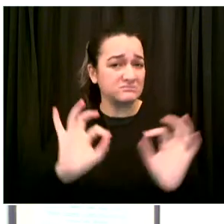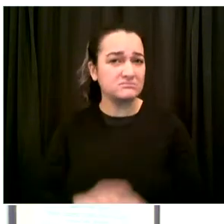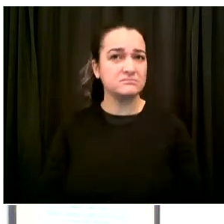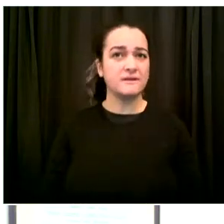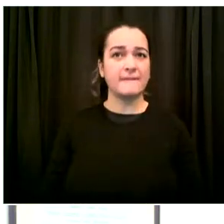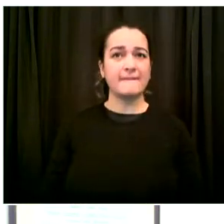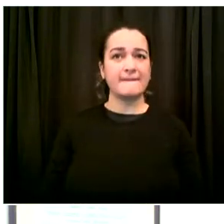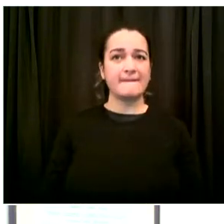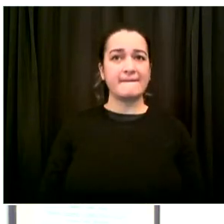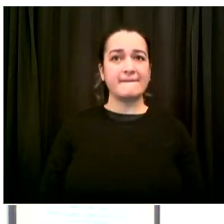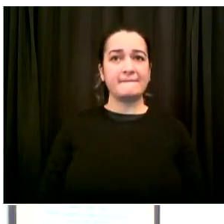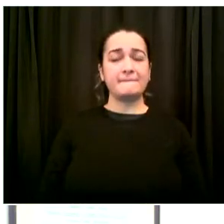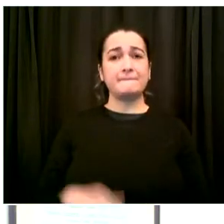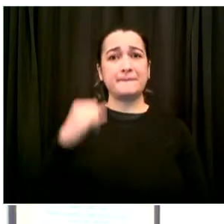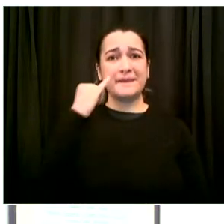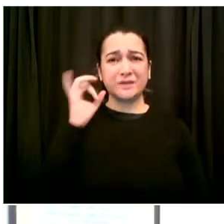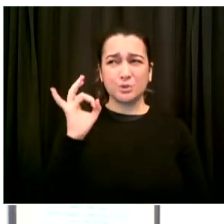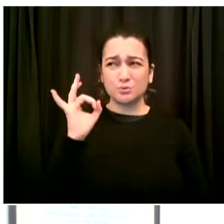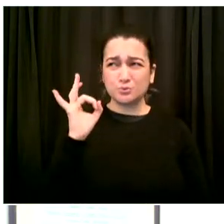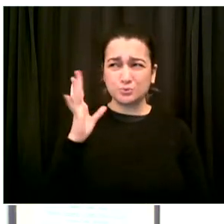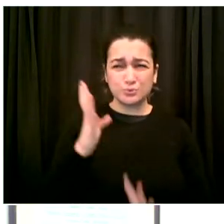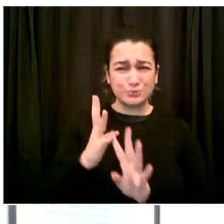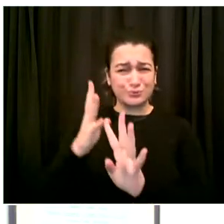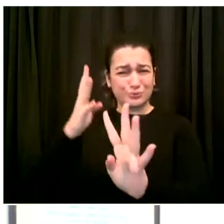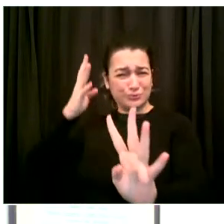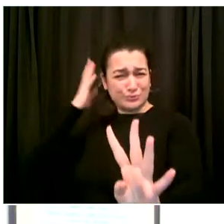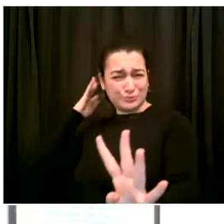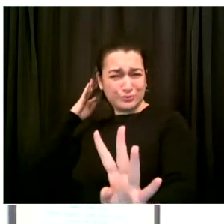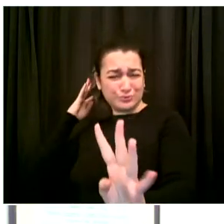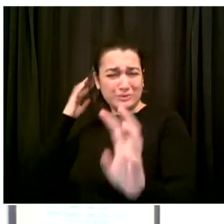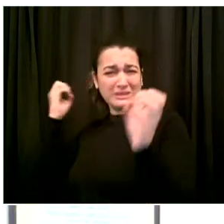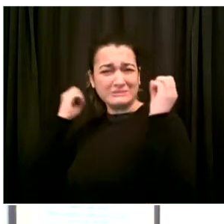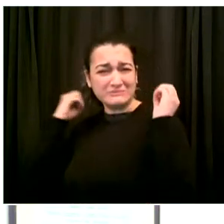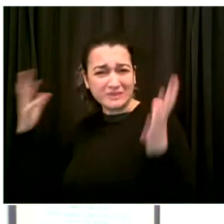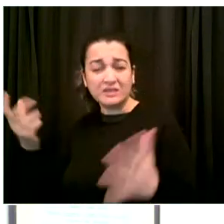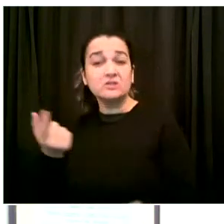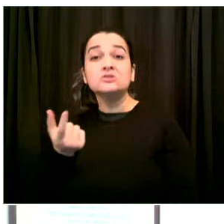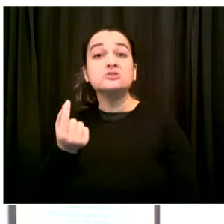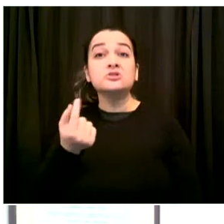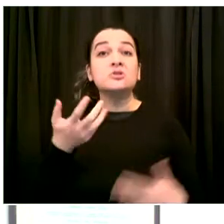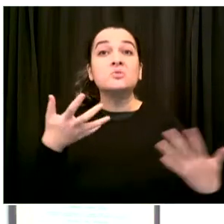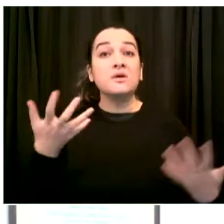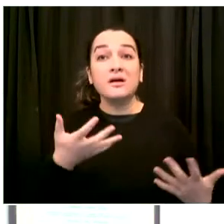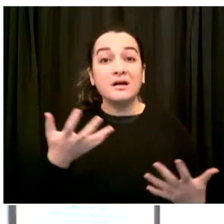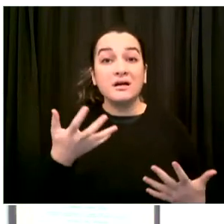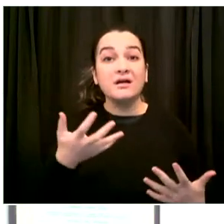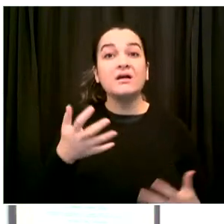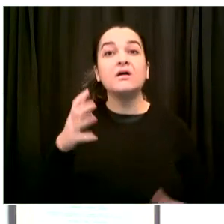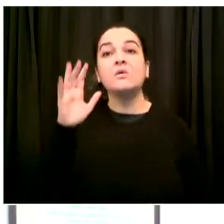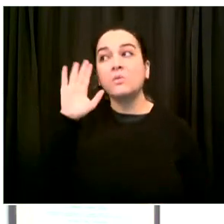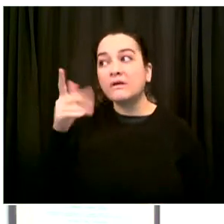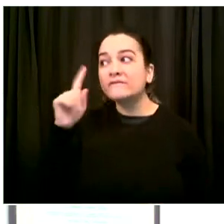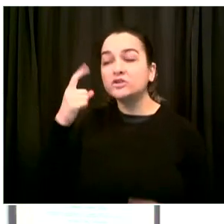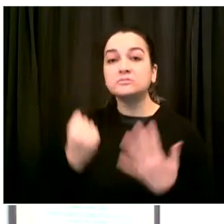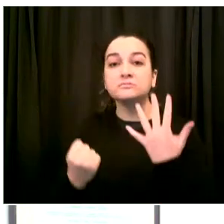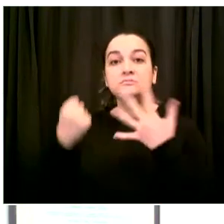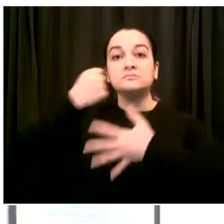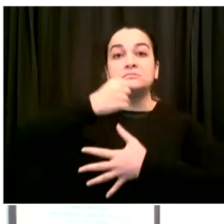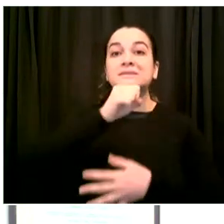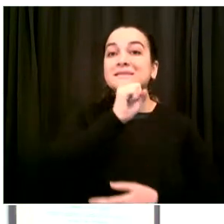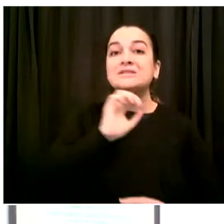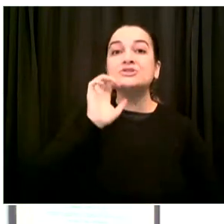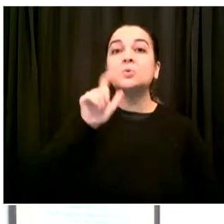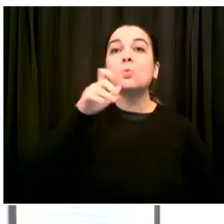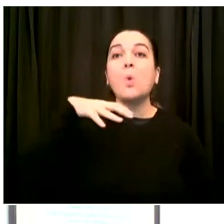have limited mobility, rushing them to the front of the line, making sure they have a place to sit if they do have to wait for a few more